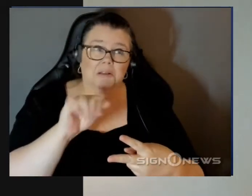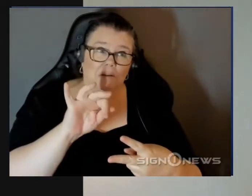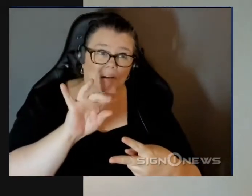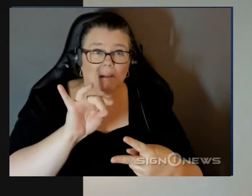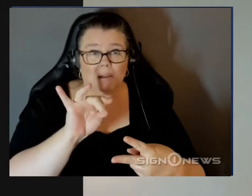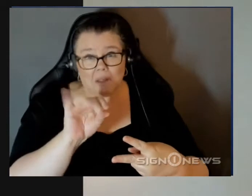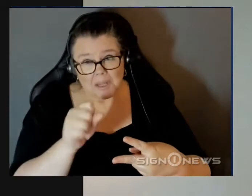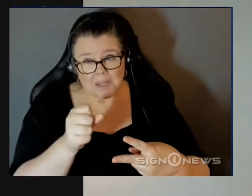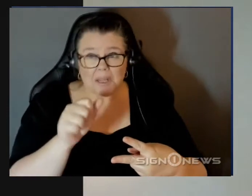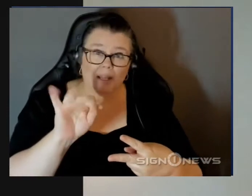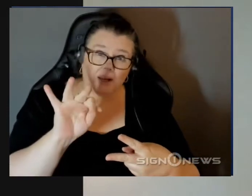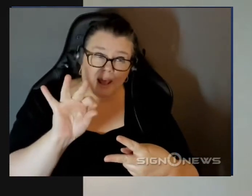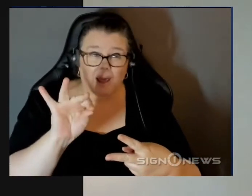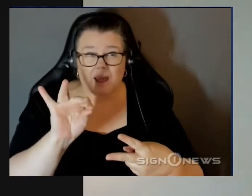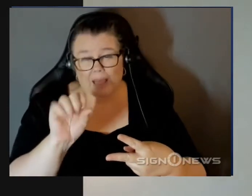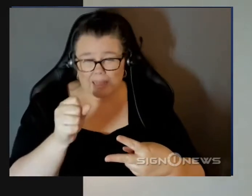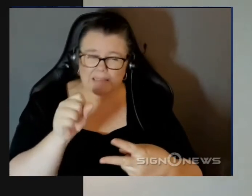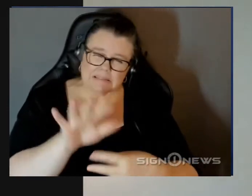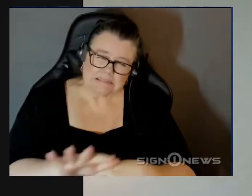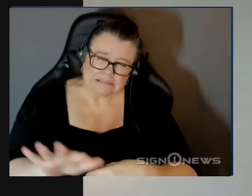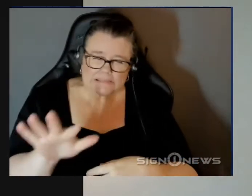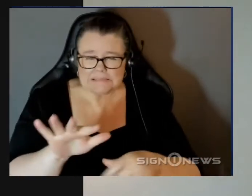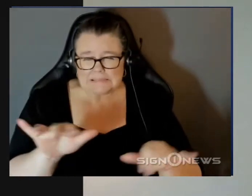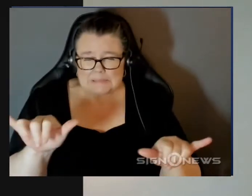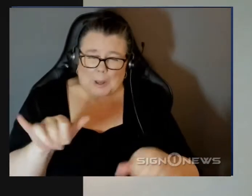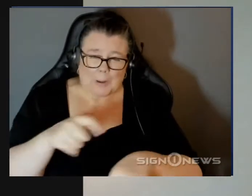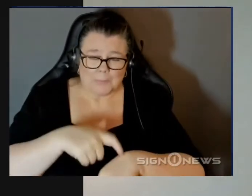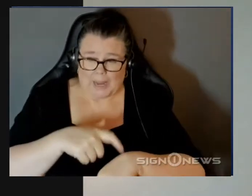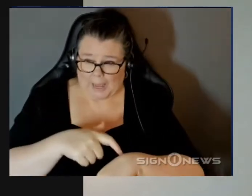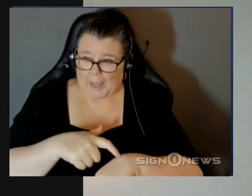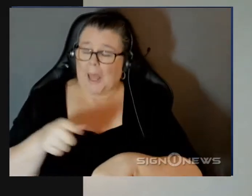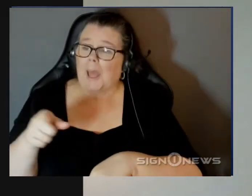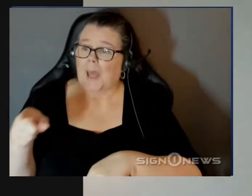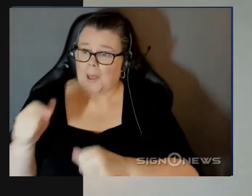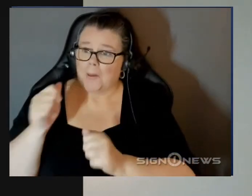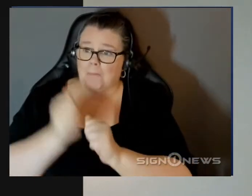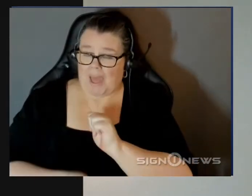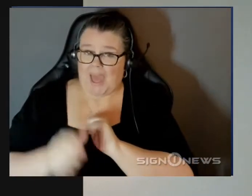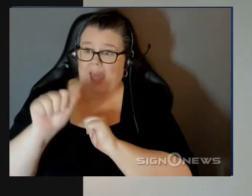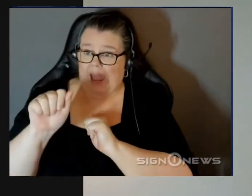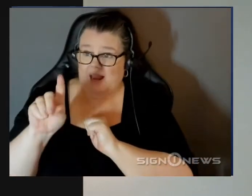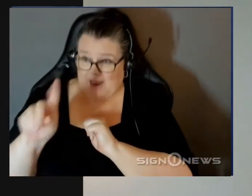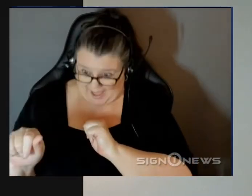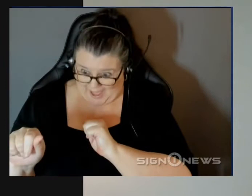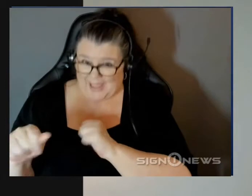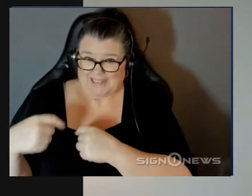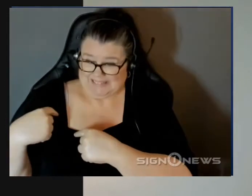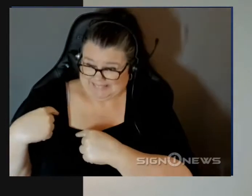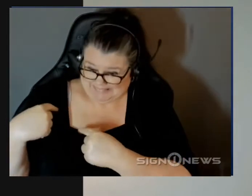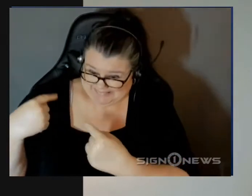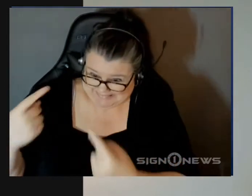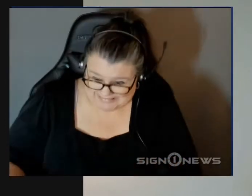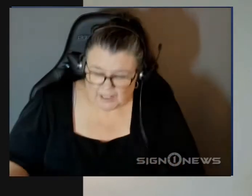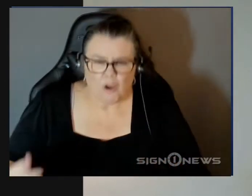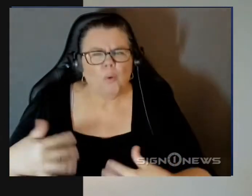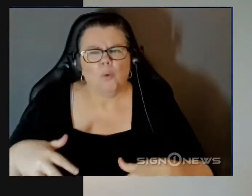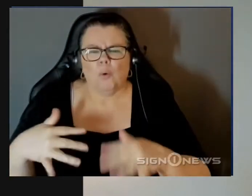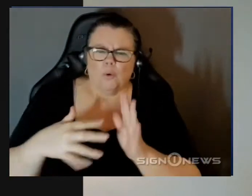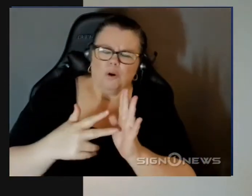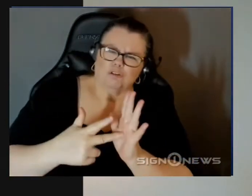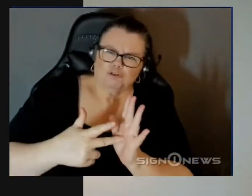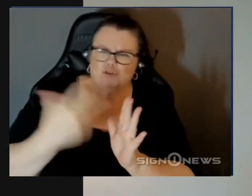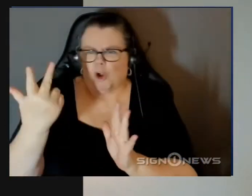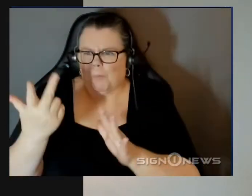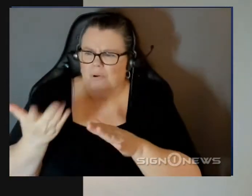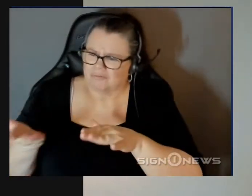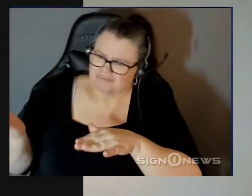the signing of the ADA, the number of guardianships in this country have tripled, right? Even given what Morgan is saying, that we don't have good data, the